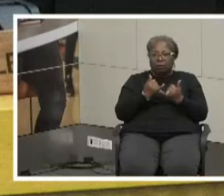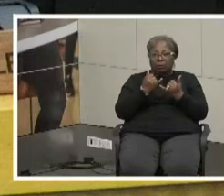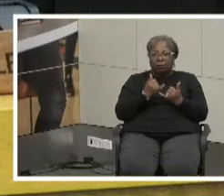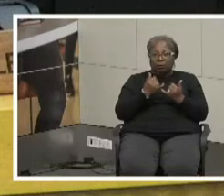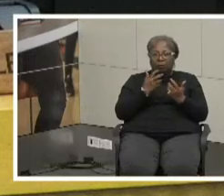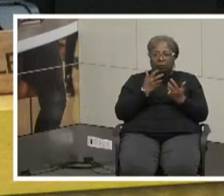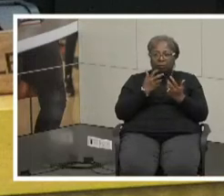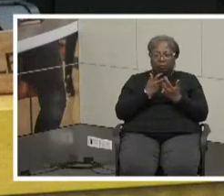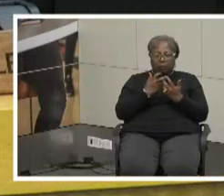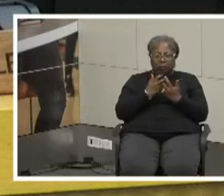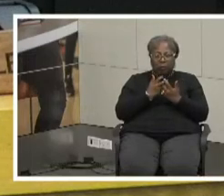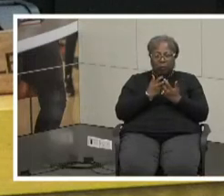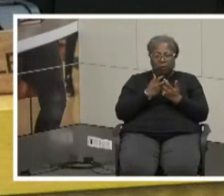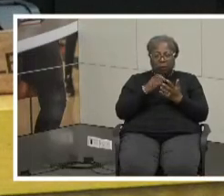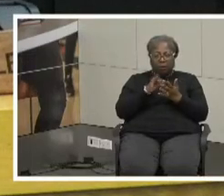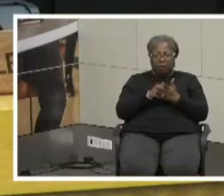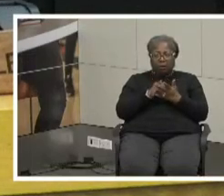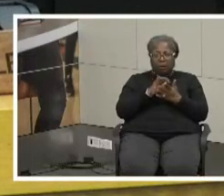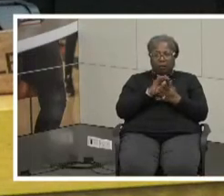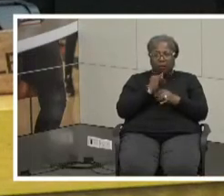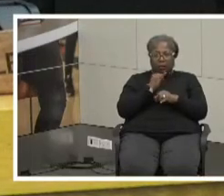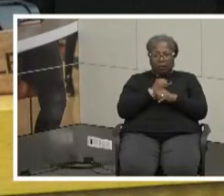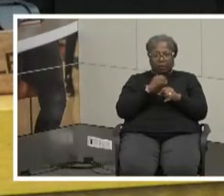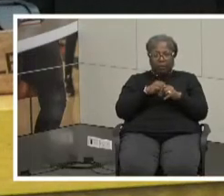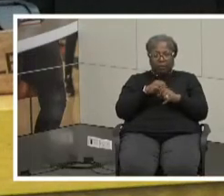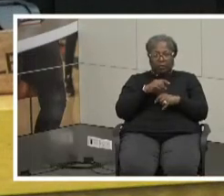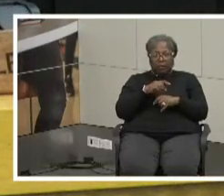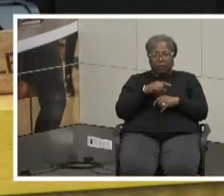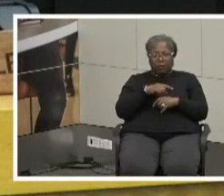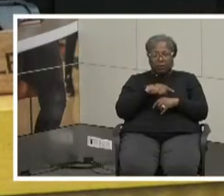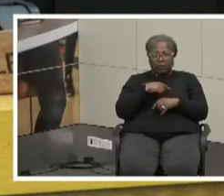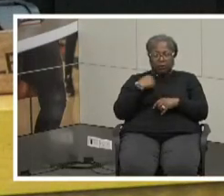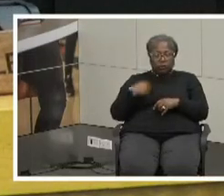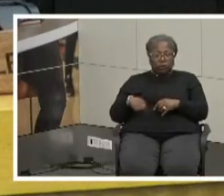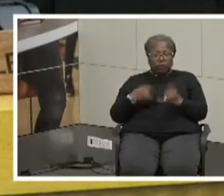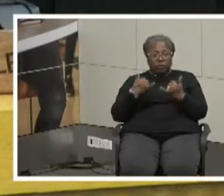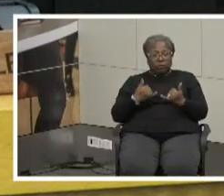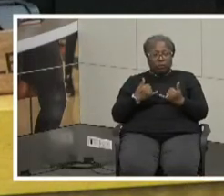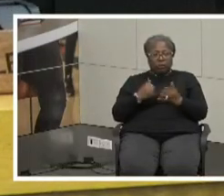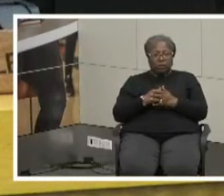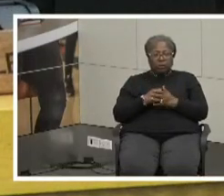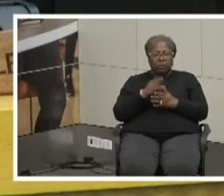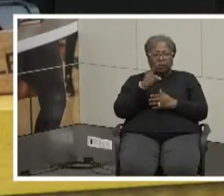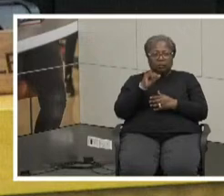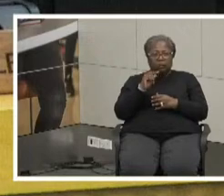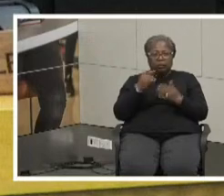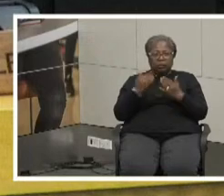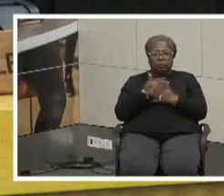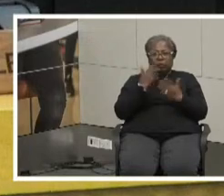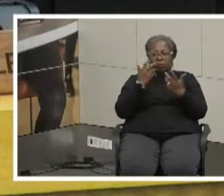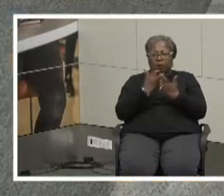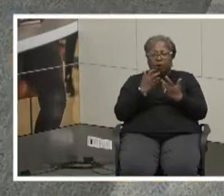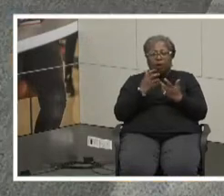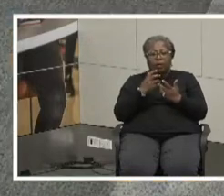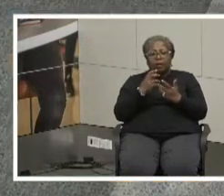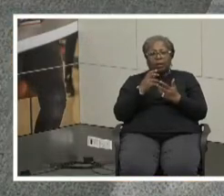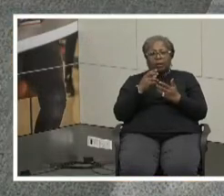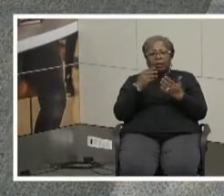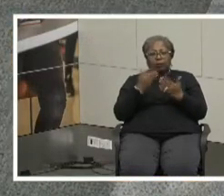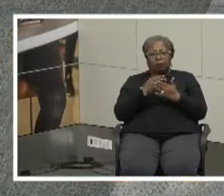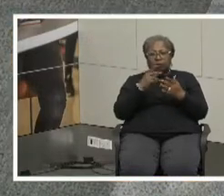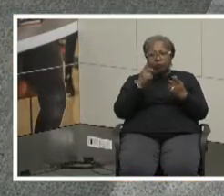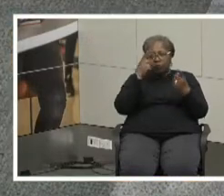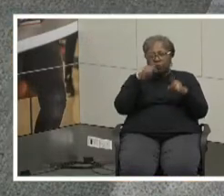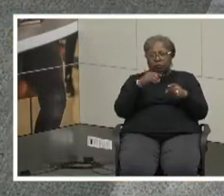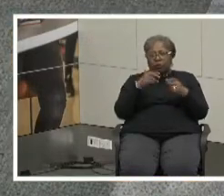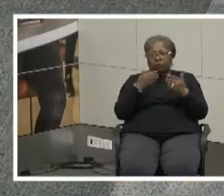partner this campus in China for the current Grant uh no it's a new partner in the new in the agreement it's a new